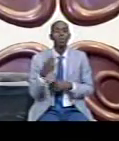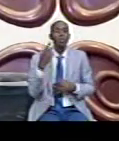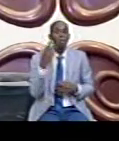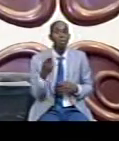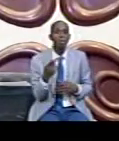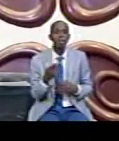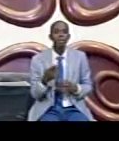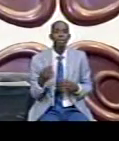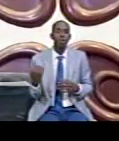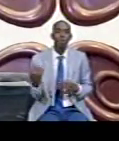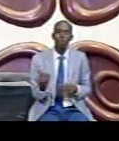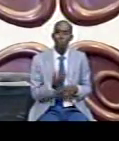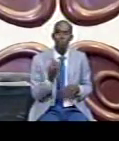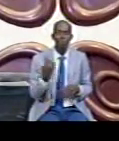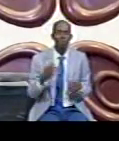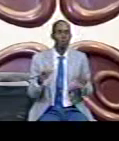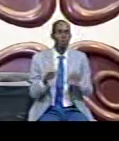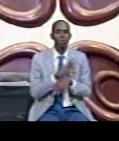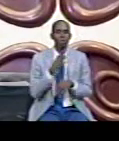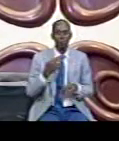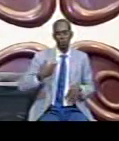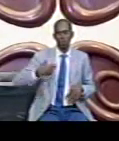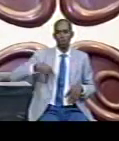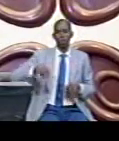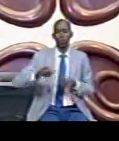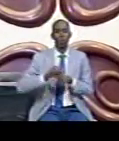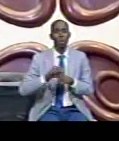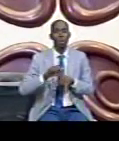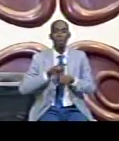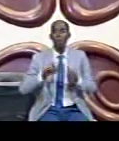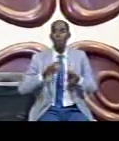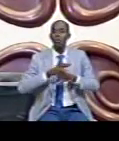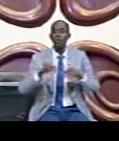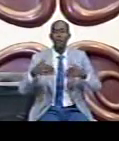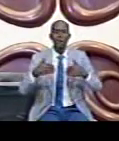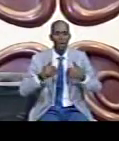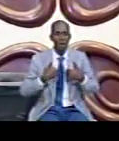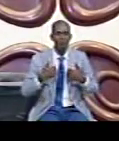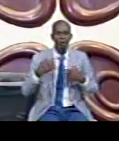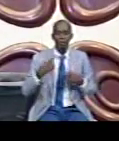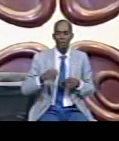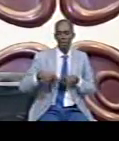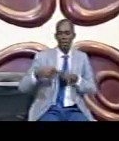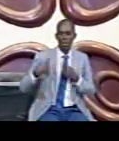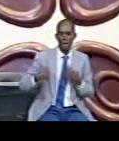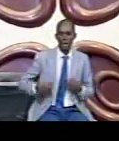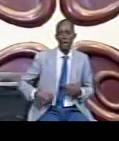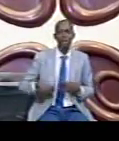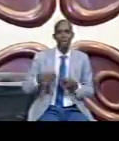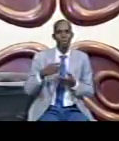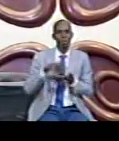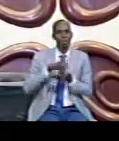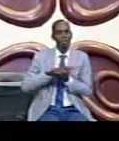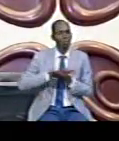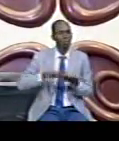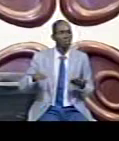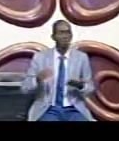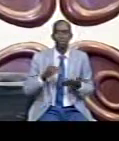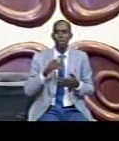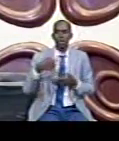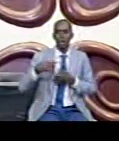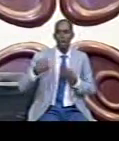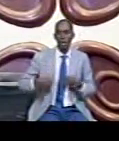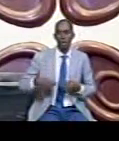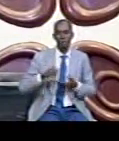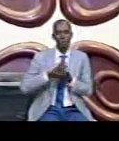Only they are religious, but they don't have a heart circumcision. They are not converted in